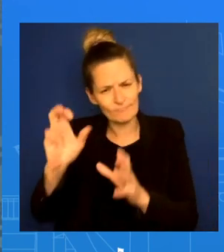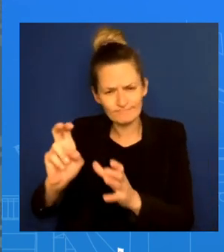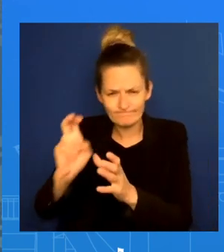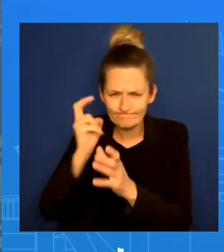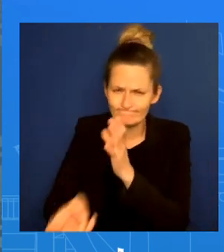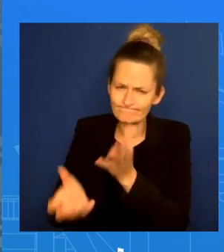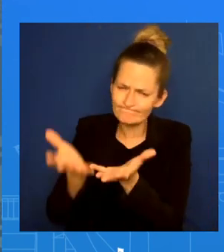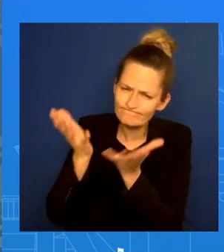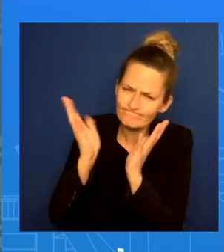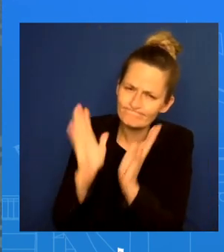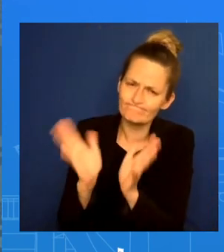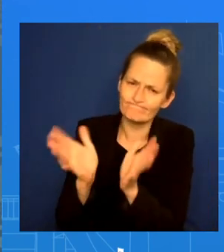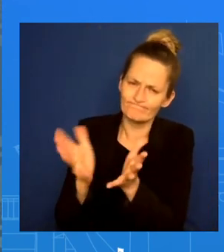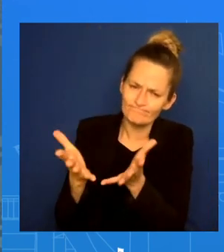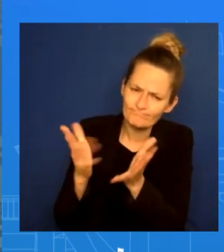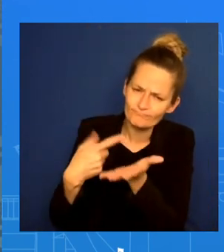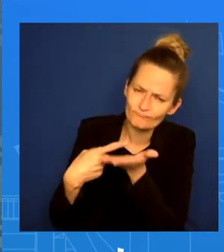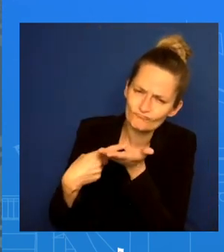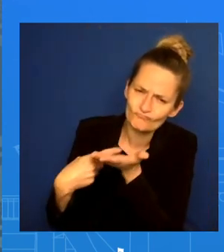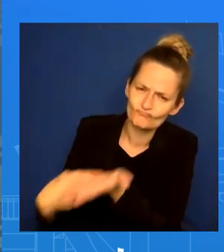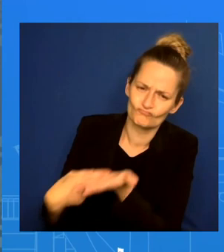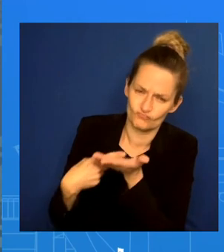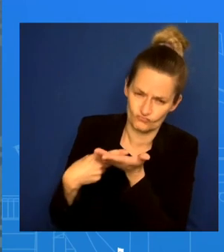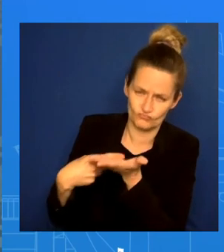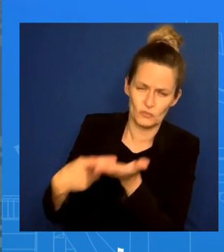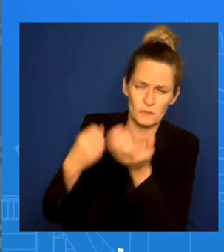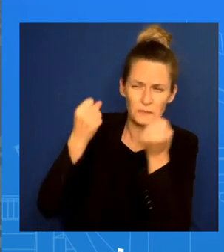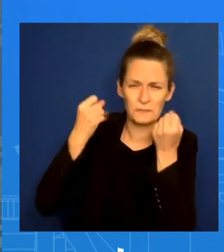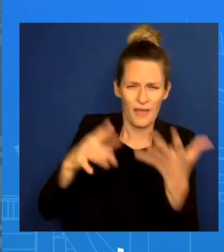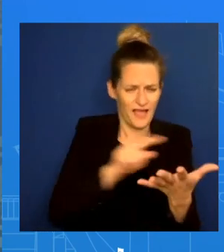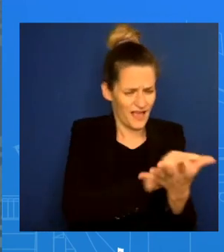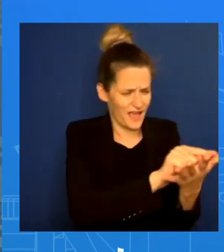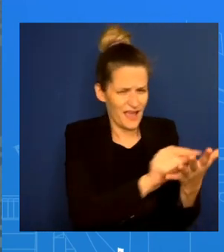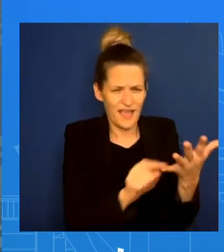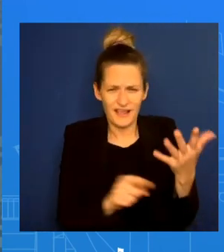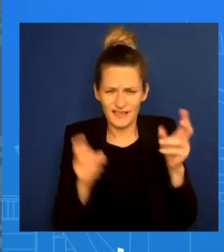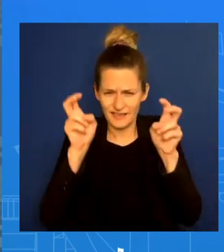Clearly, we would expect that the tensions over Taiwan